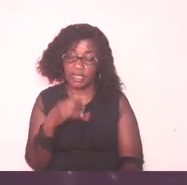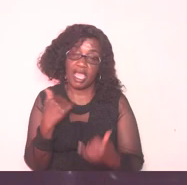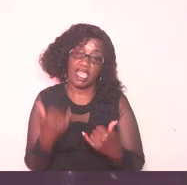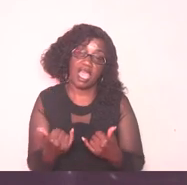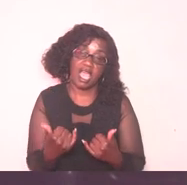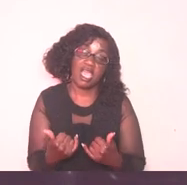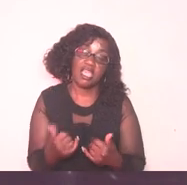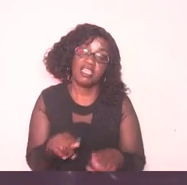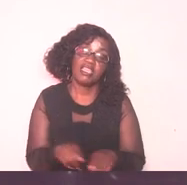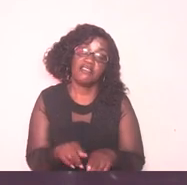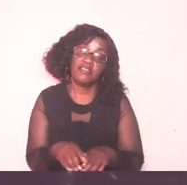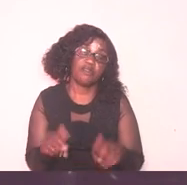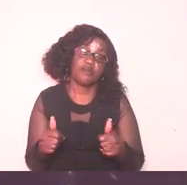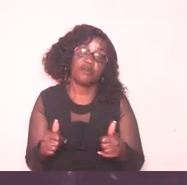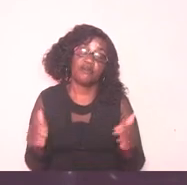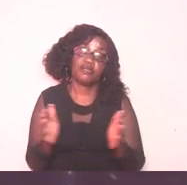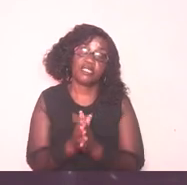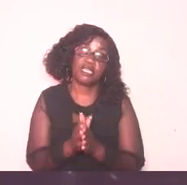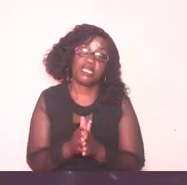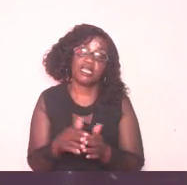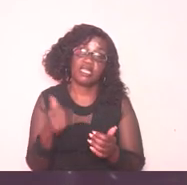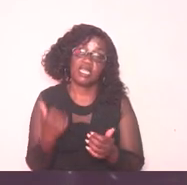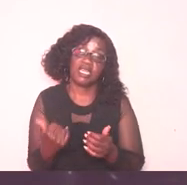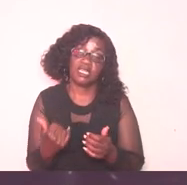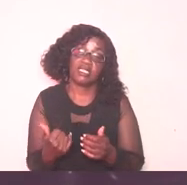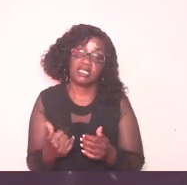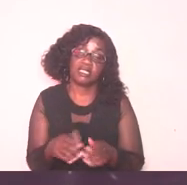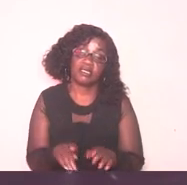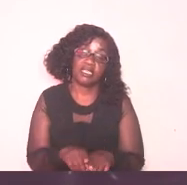old, because they now understand